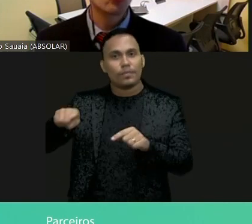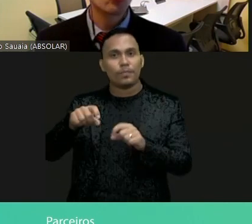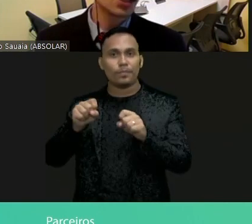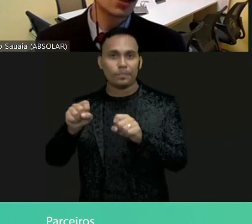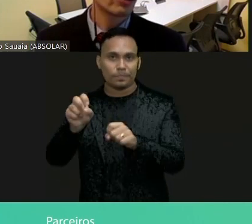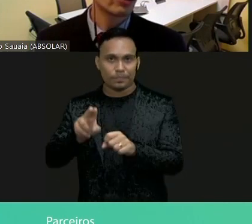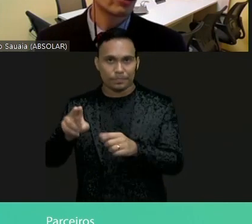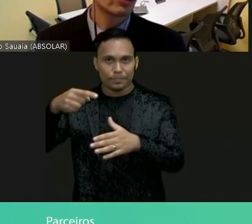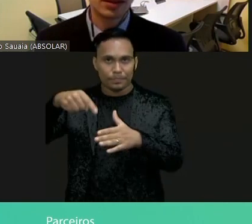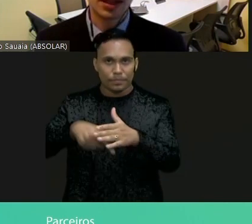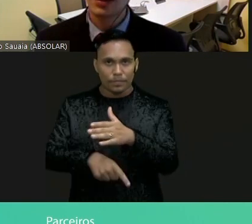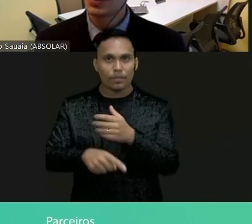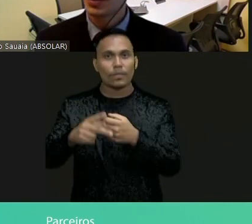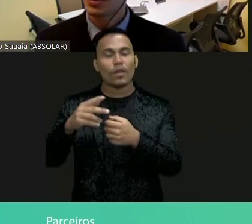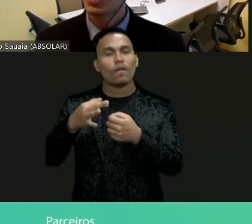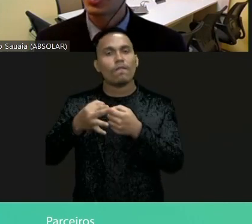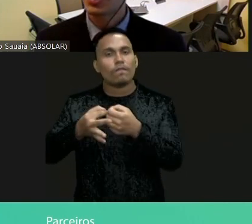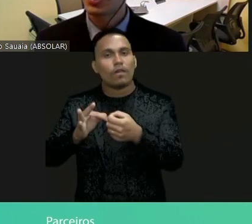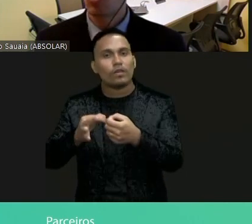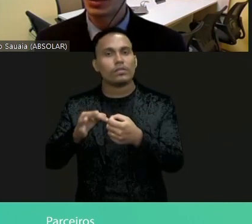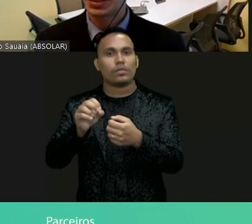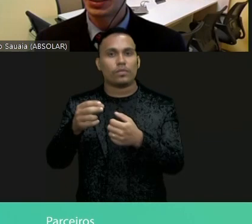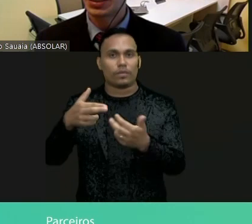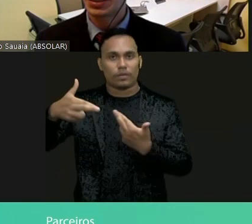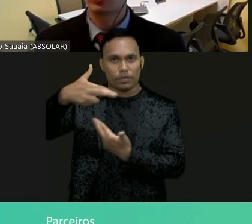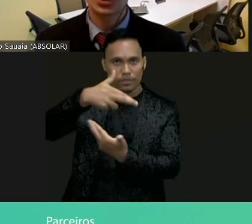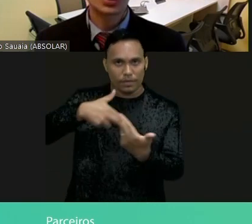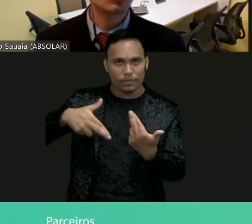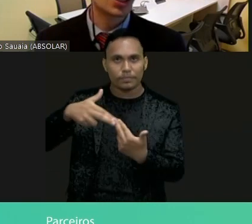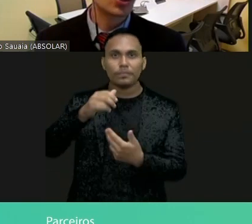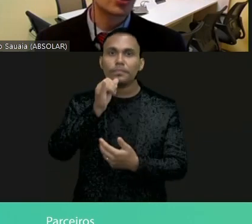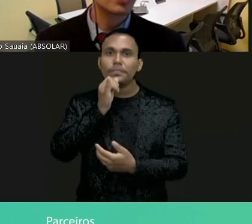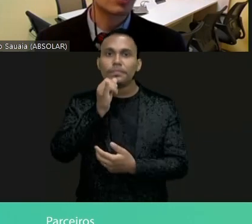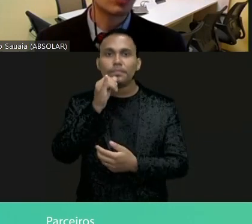be renewables with fossil fuels. And so